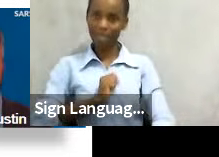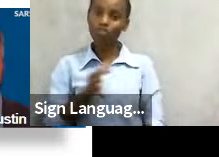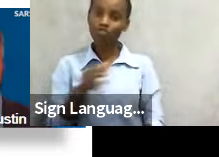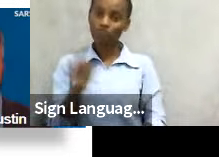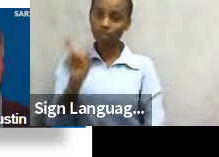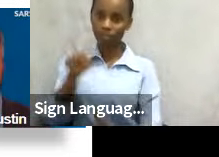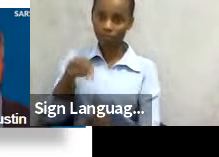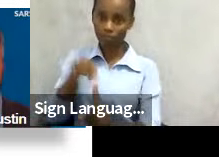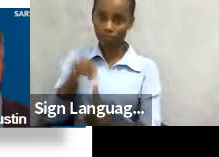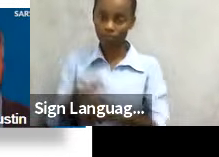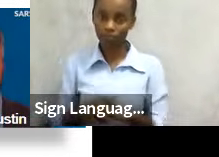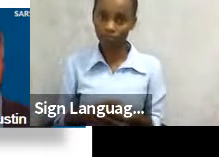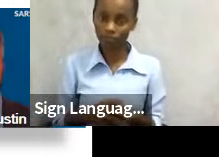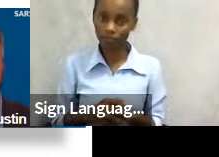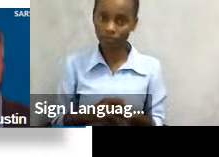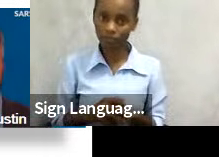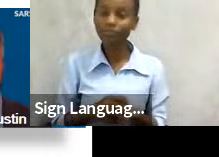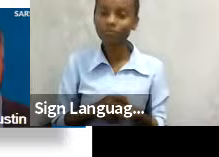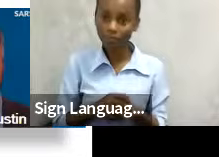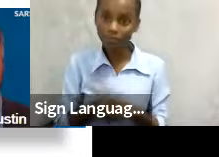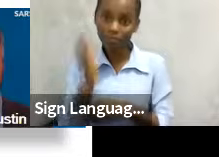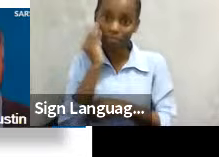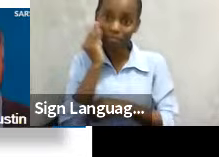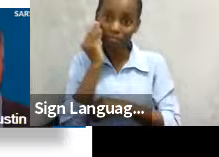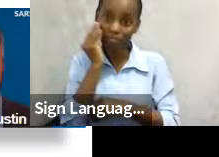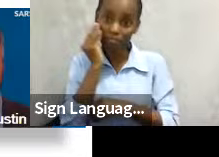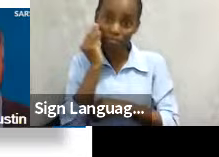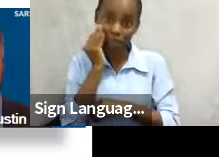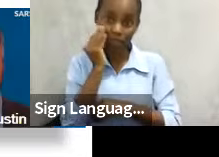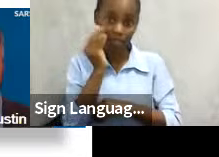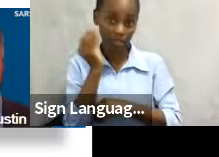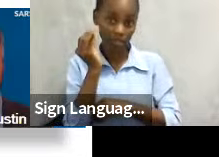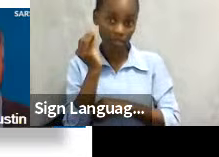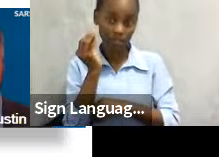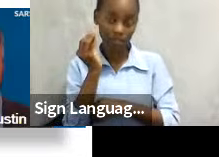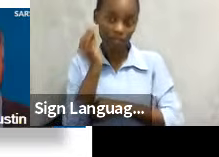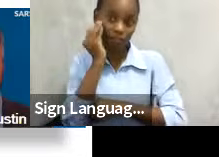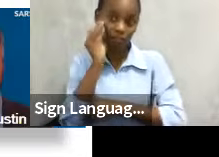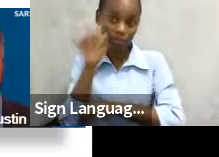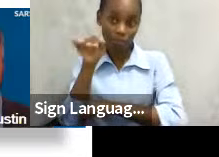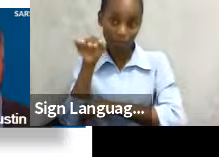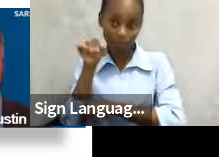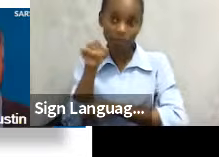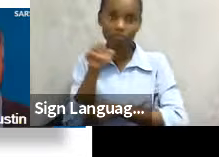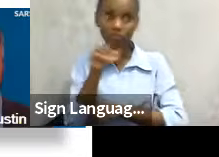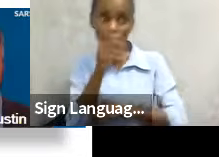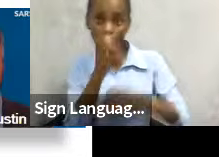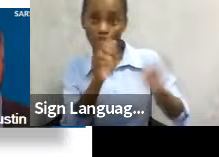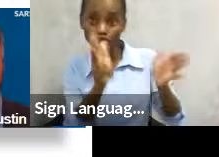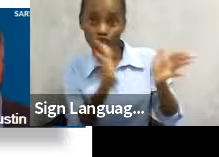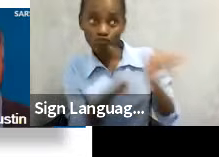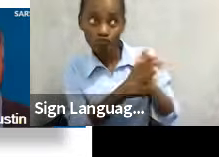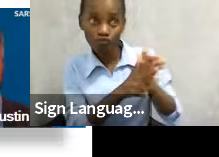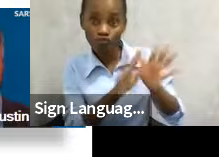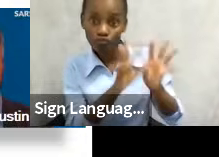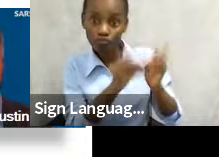to validate the banking details, which we will validate on our end, and then we pay the refund that is due to you.